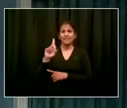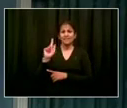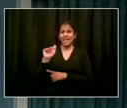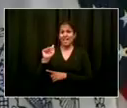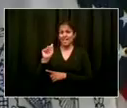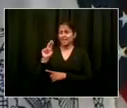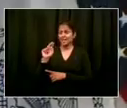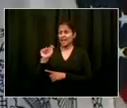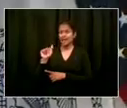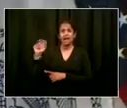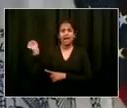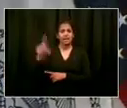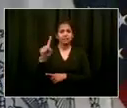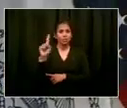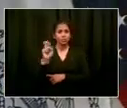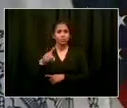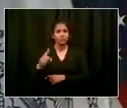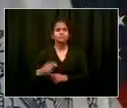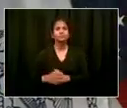Hi, Mr. Mayor. Hey, Dana.